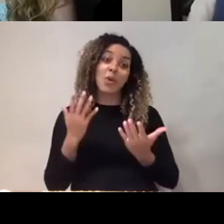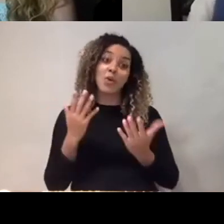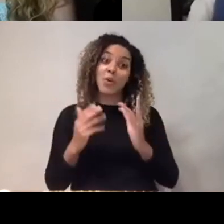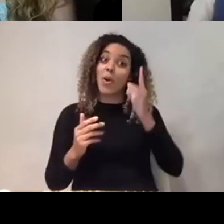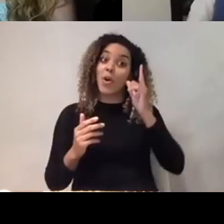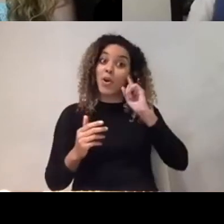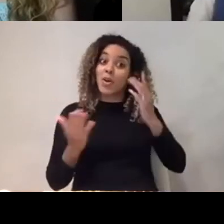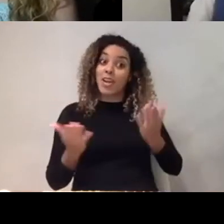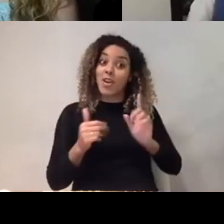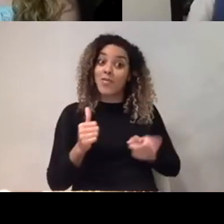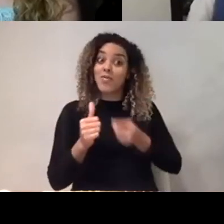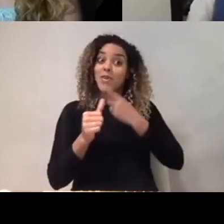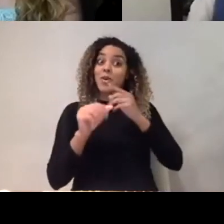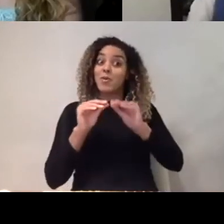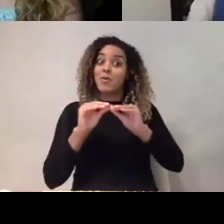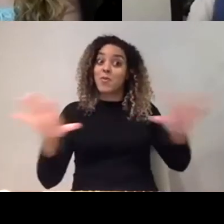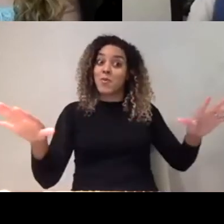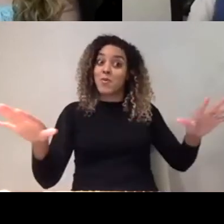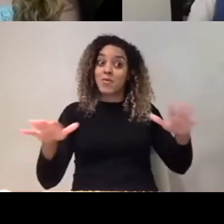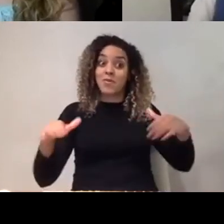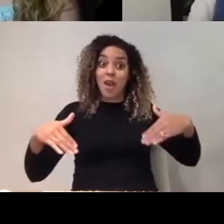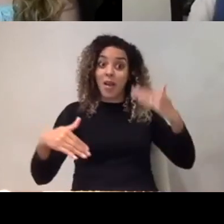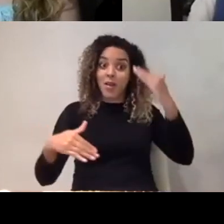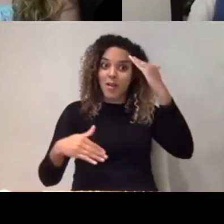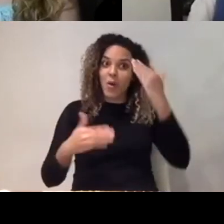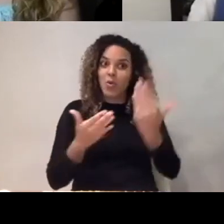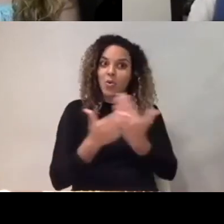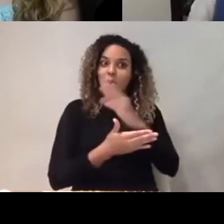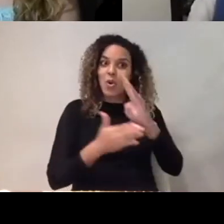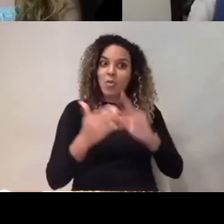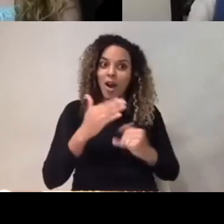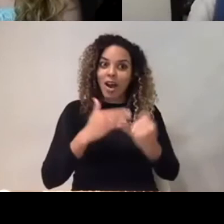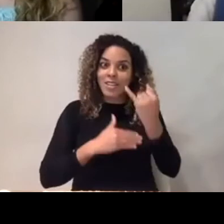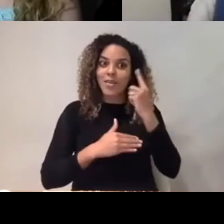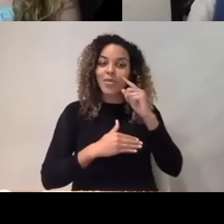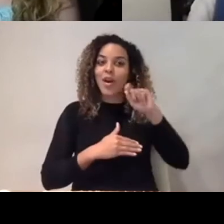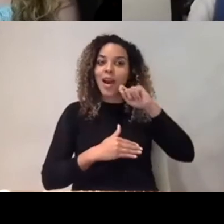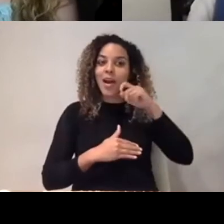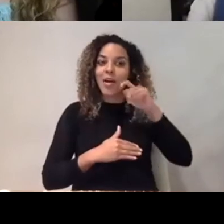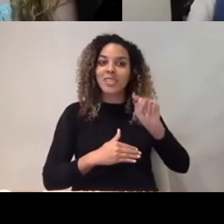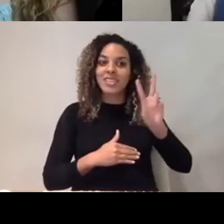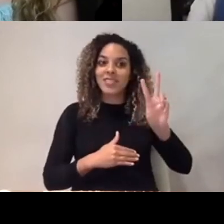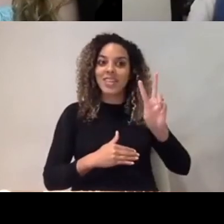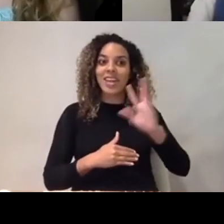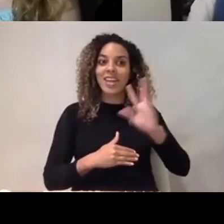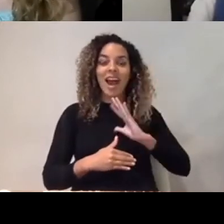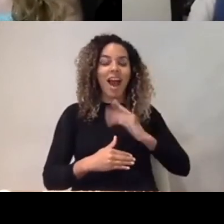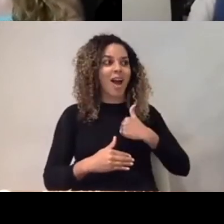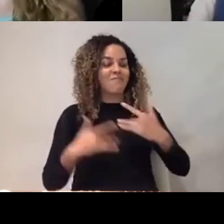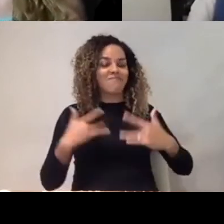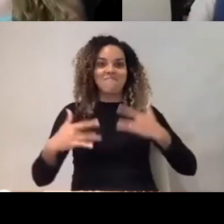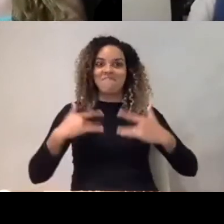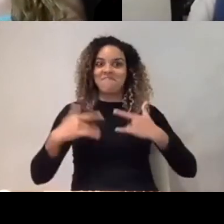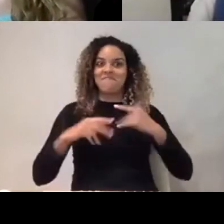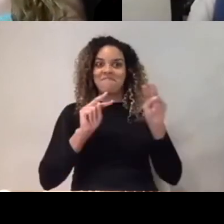you didn't hear it already, new project coming to Apple TV. I love it. I can't wait for